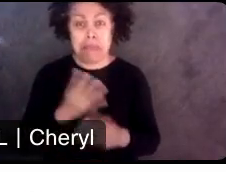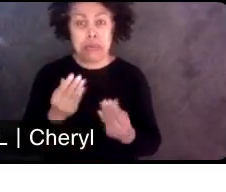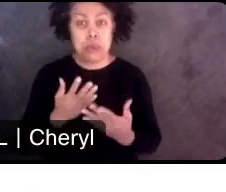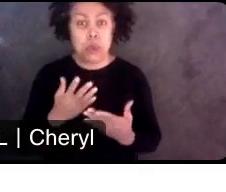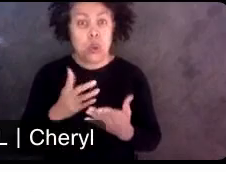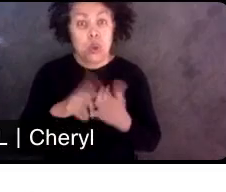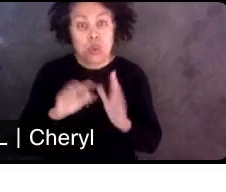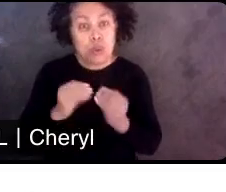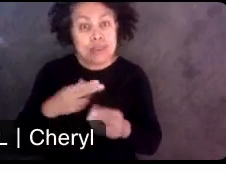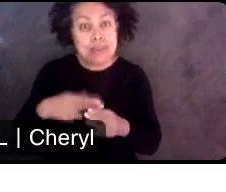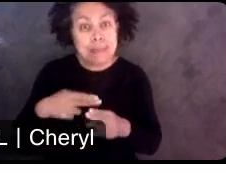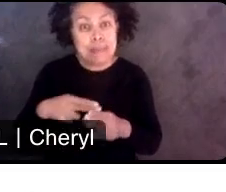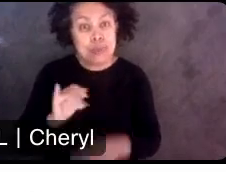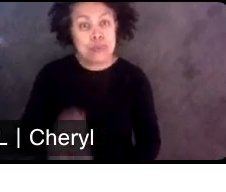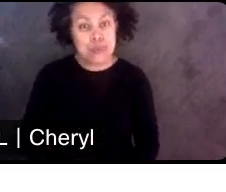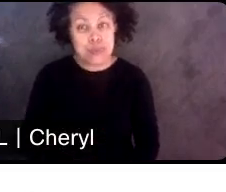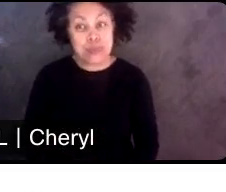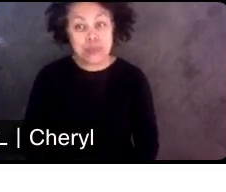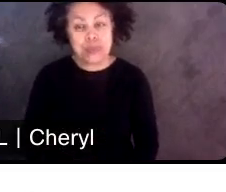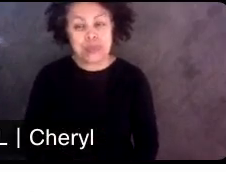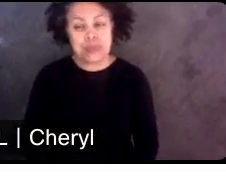which organization you are with.